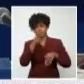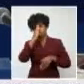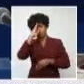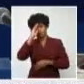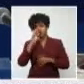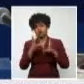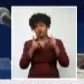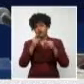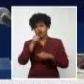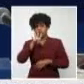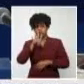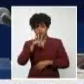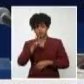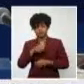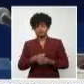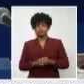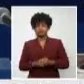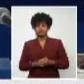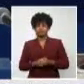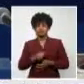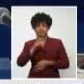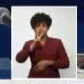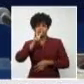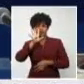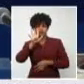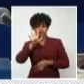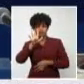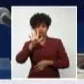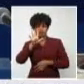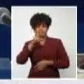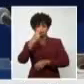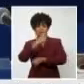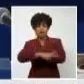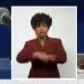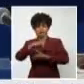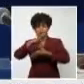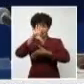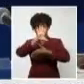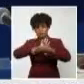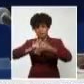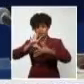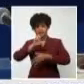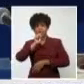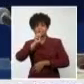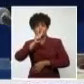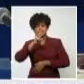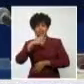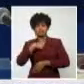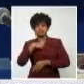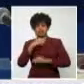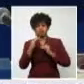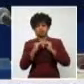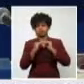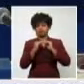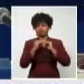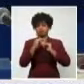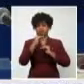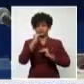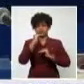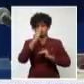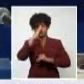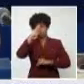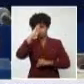And of the 35 countries of the region, 13 have rates above